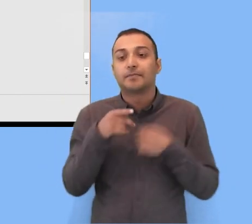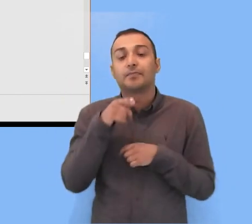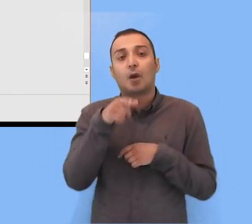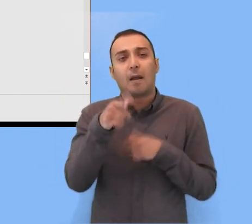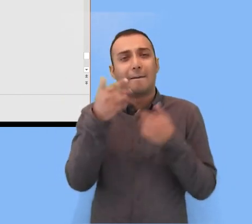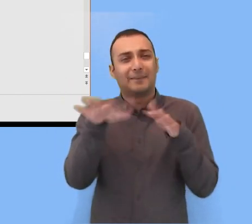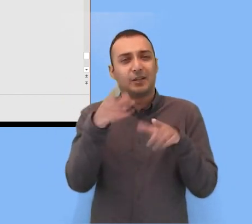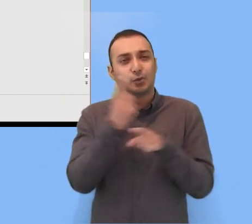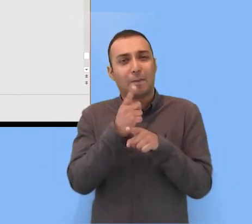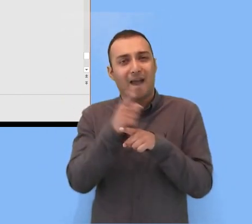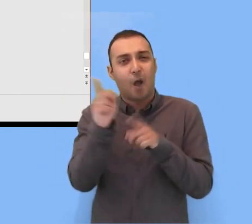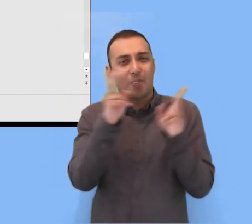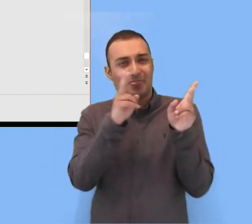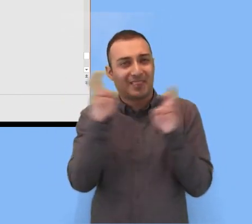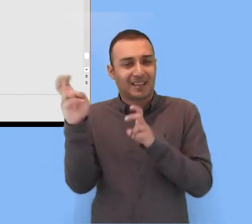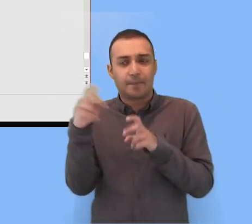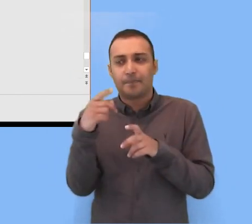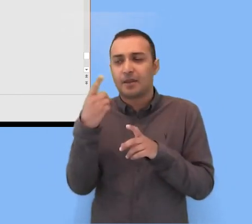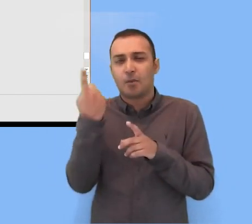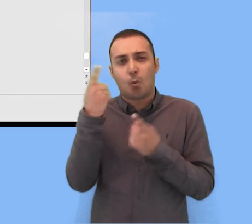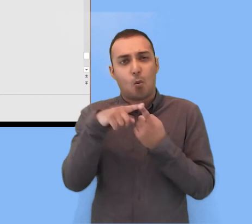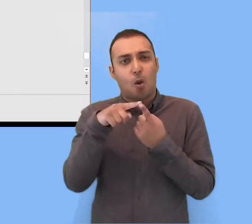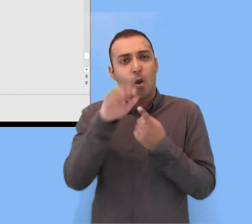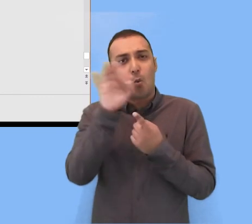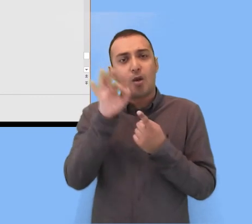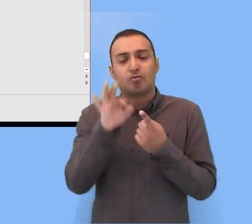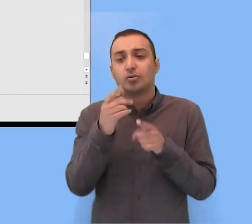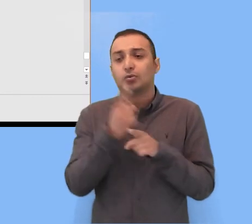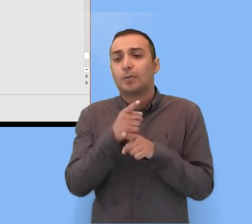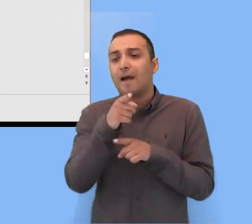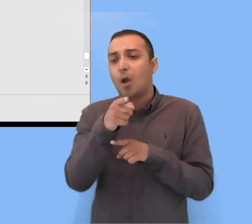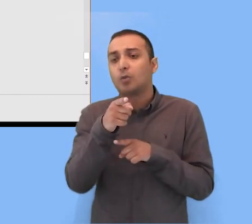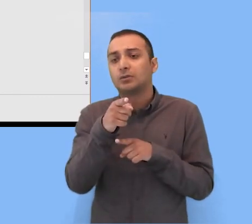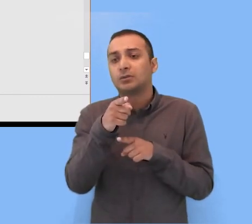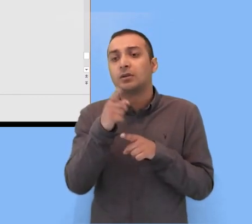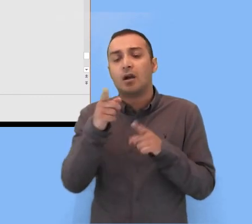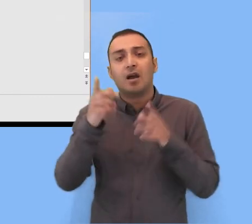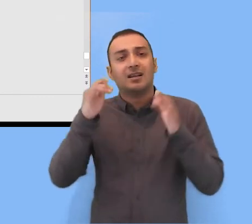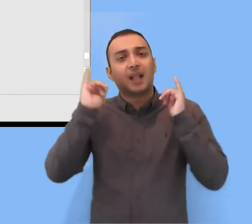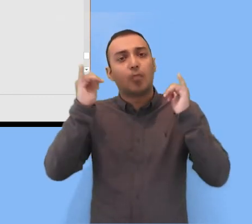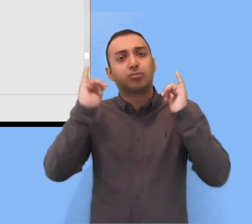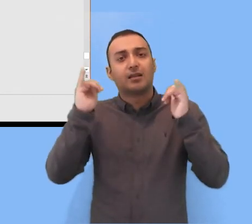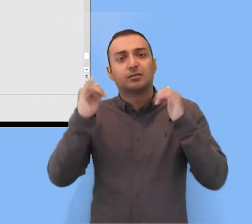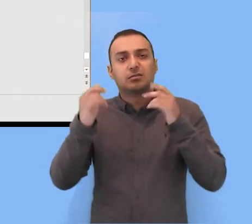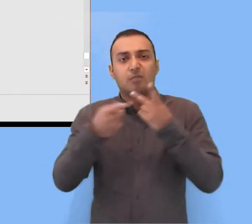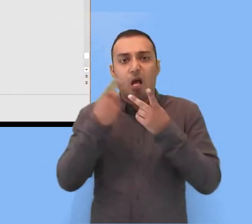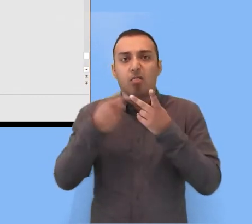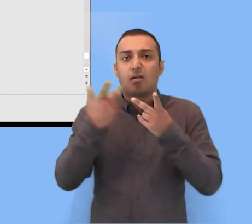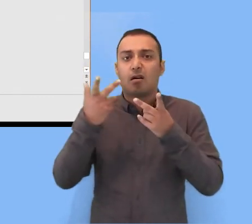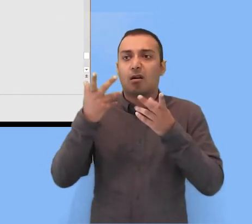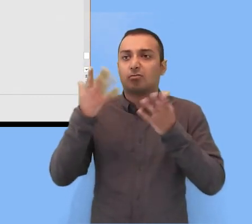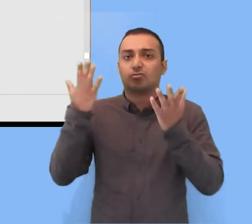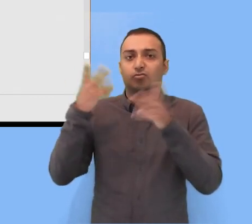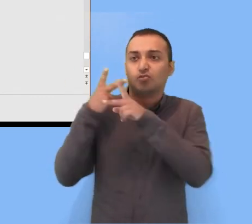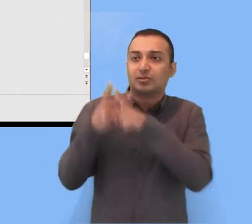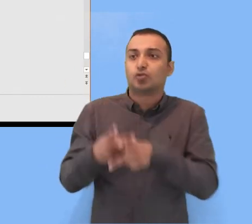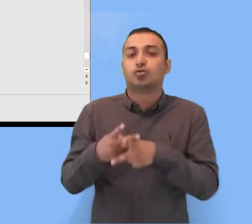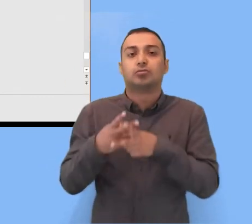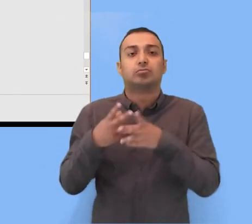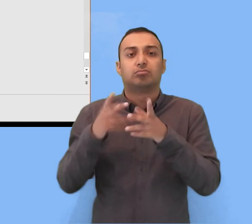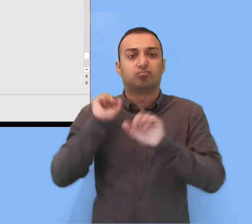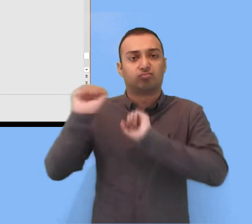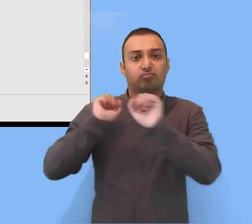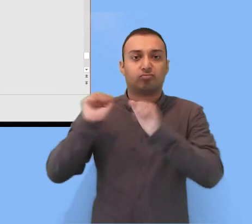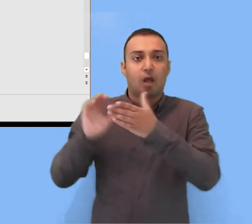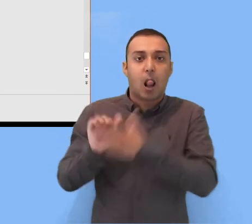but the question about celebrating other traditions and how